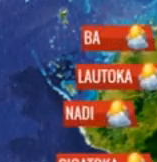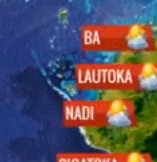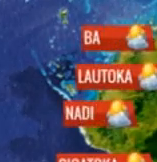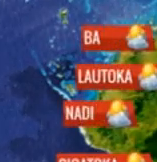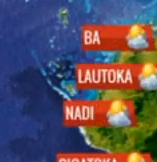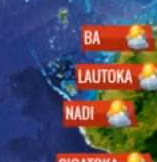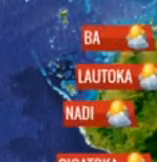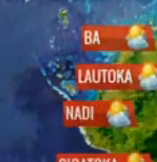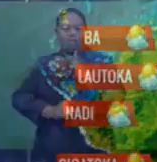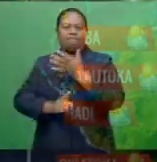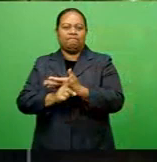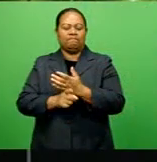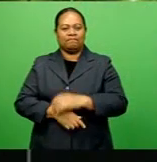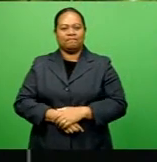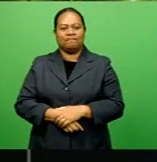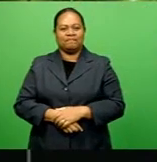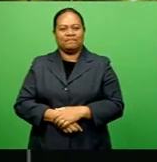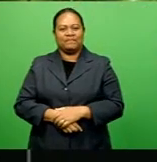occasional heavy rain.